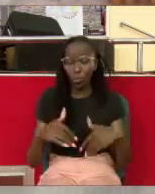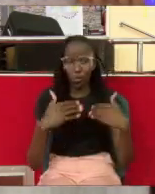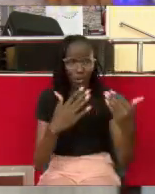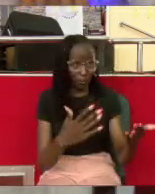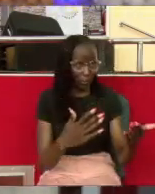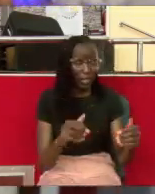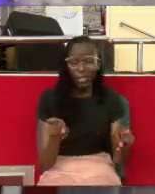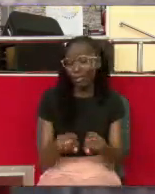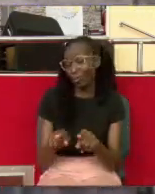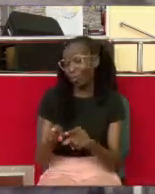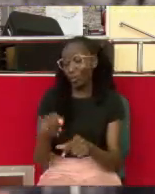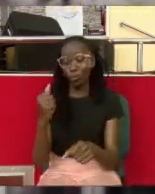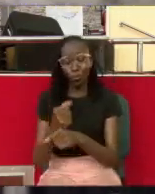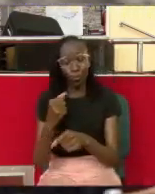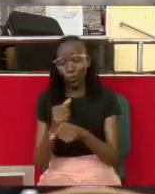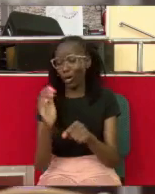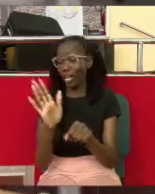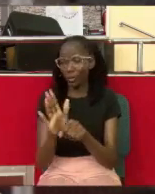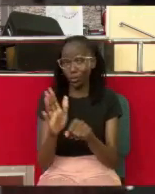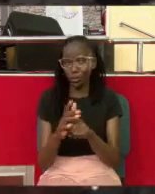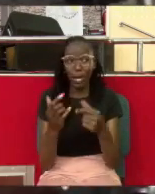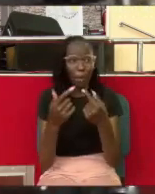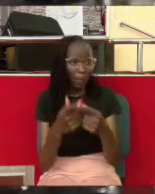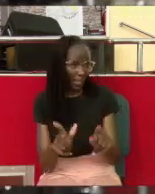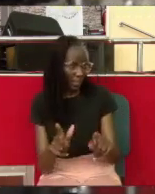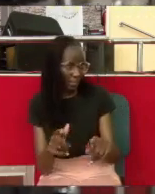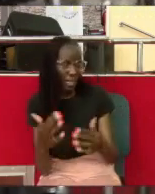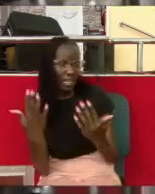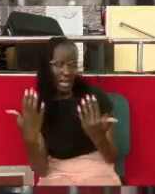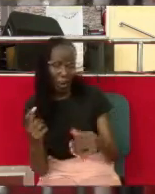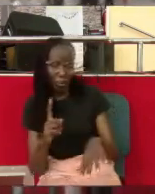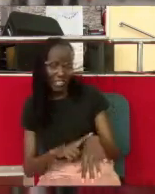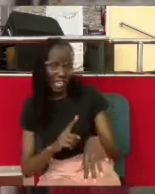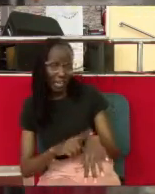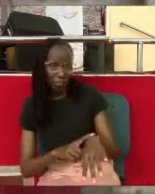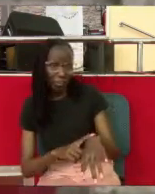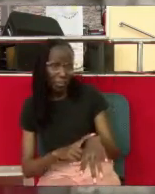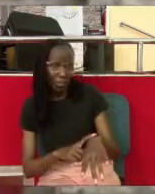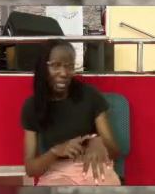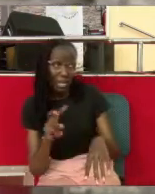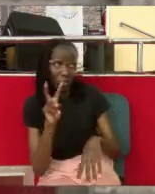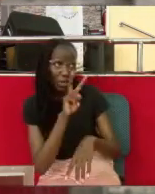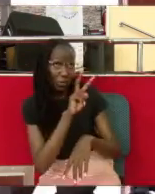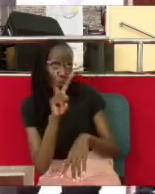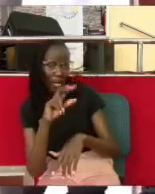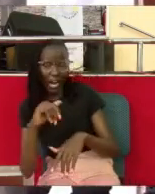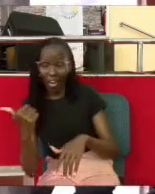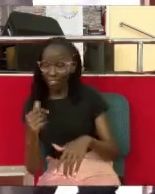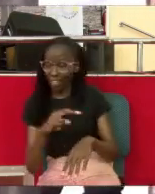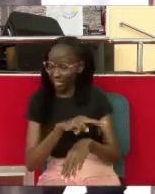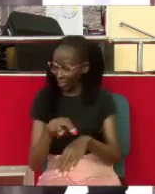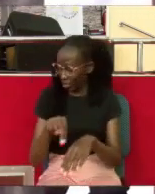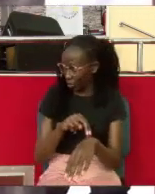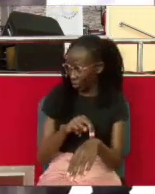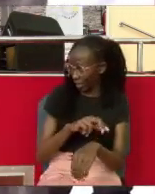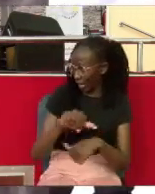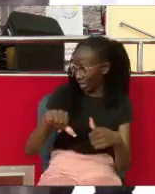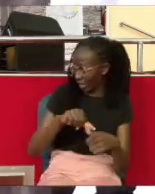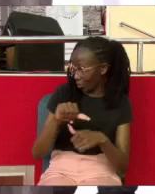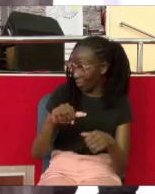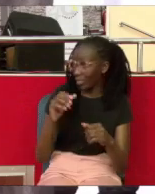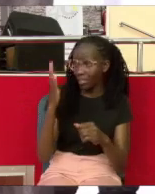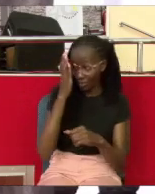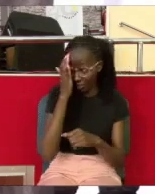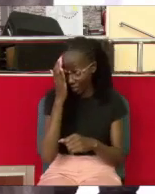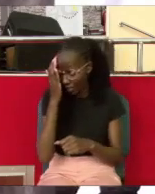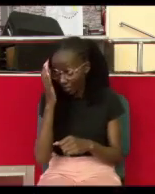them. But they got to a place and they looked at other nations around them. And they said